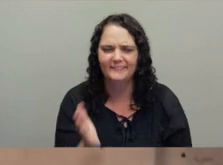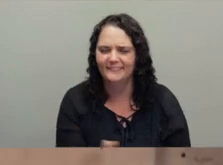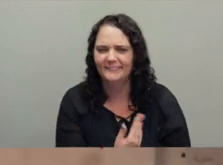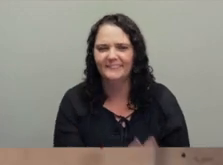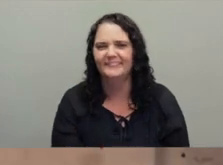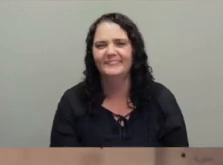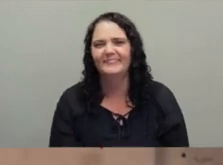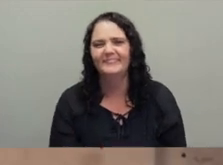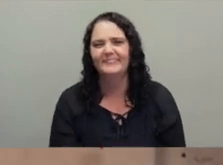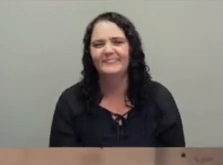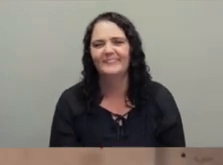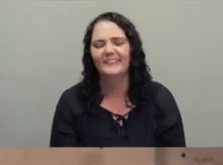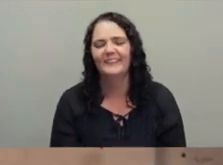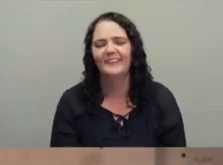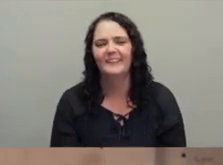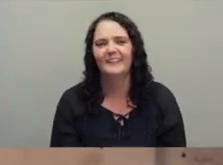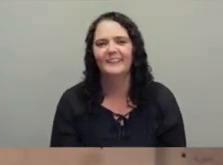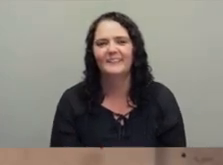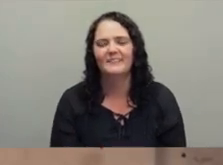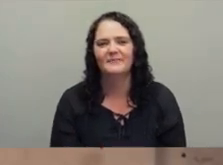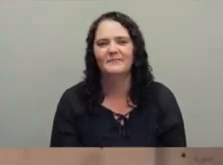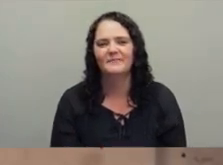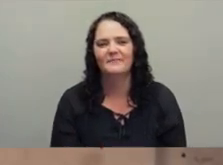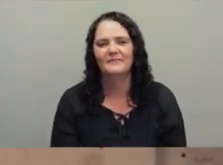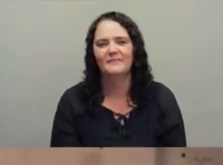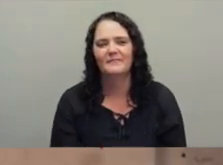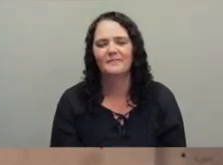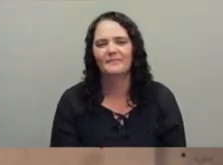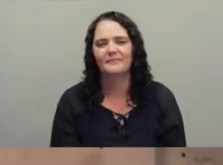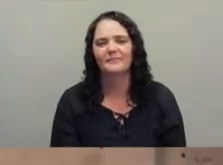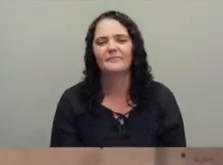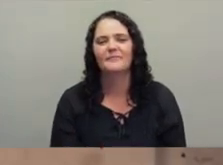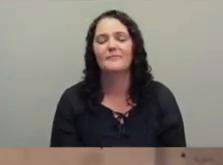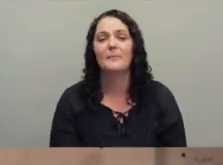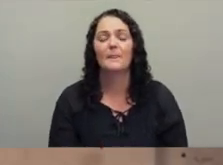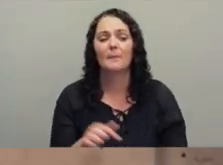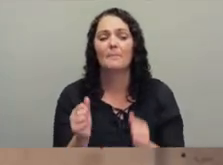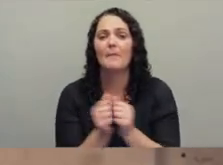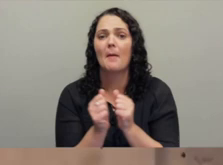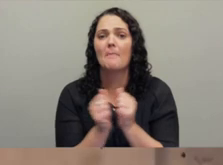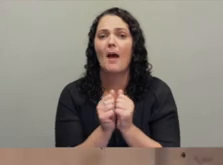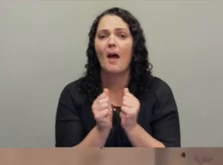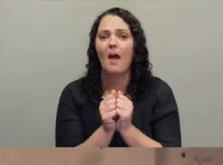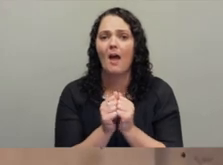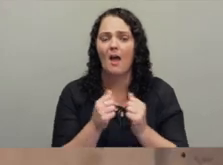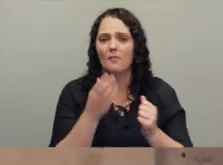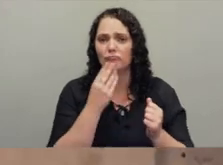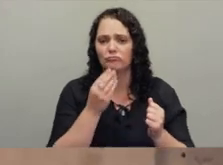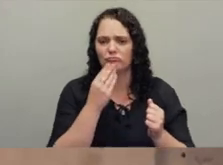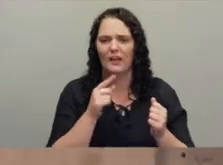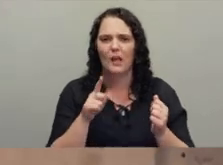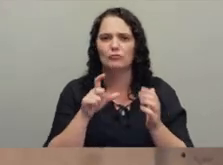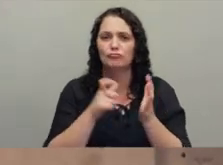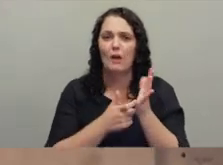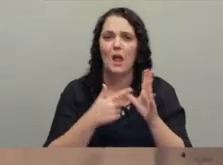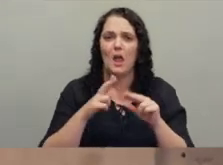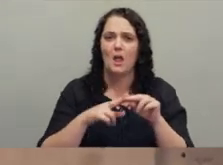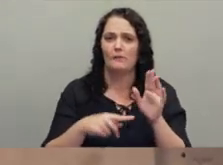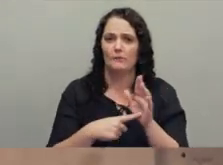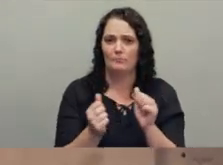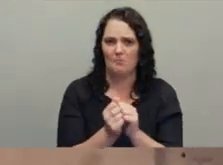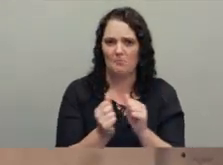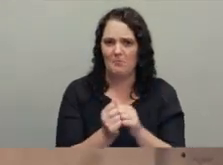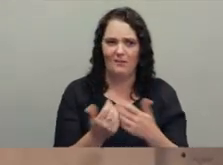Take a sheet of, this is just ordinary, this is just postal wrap paper. It's really, really low quality craft